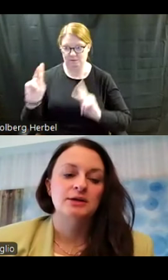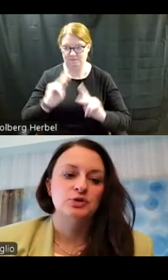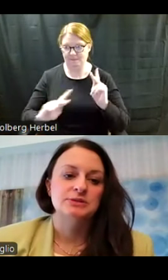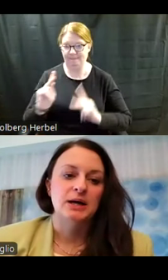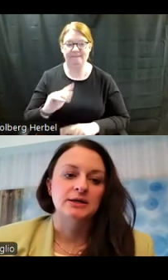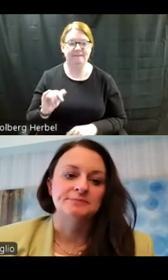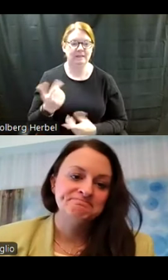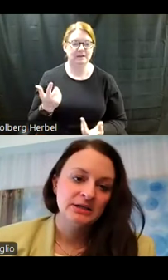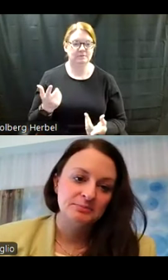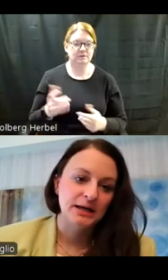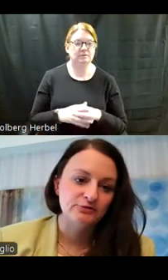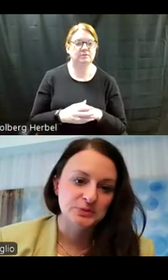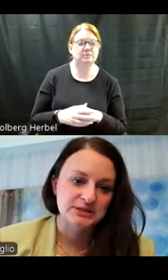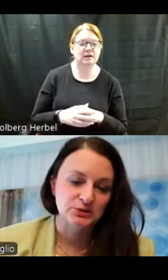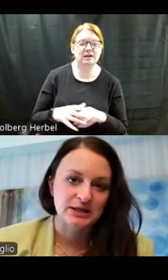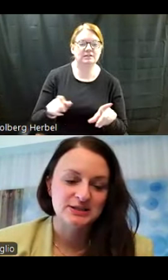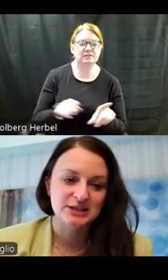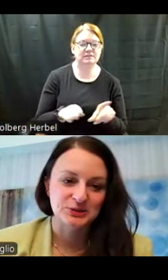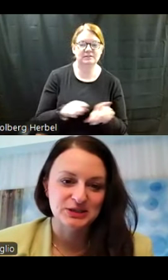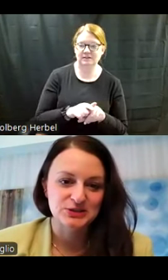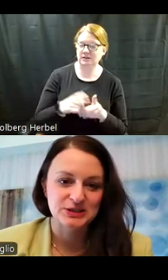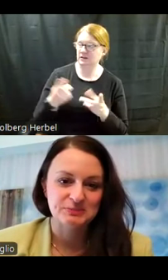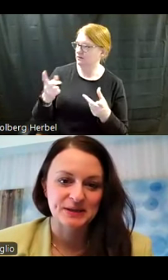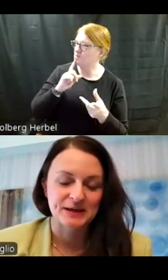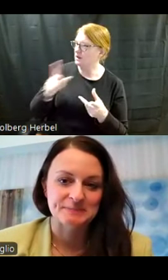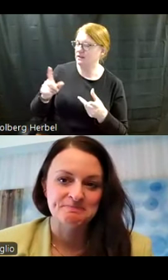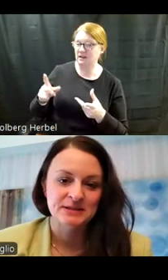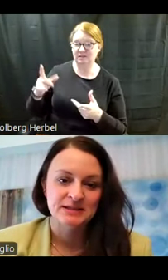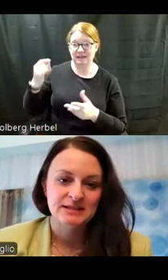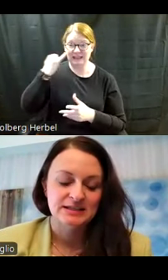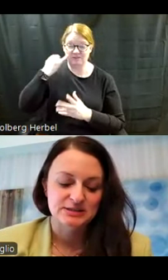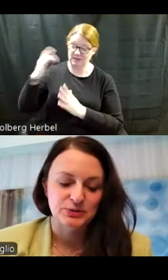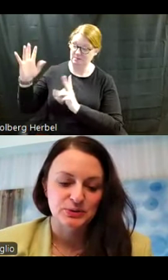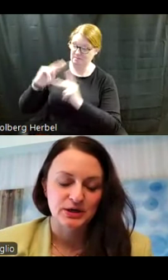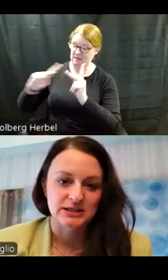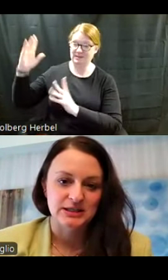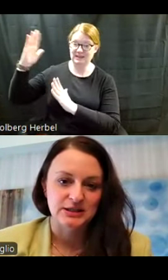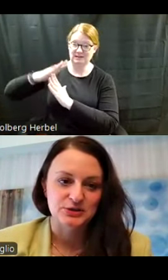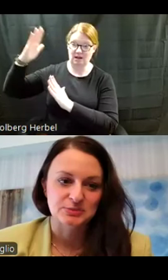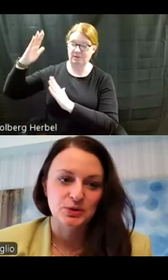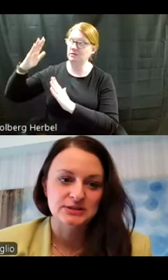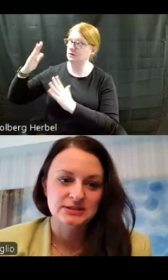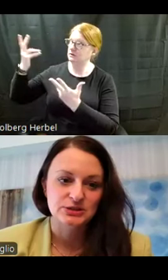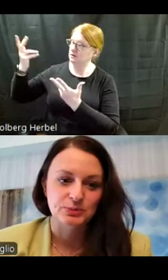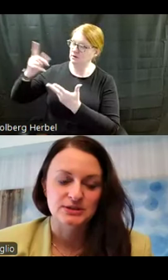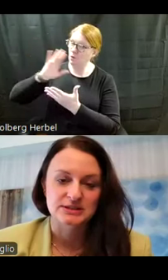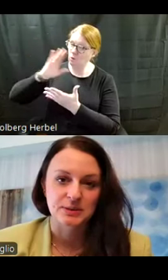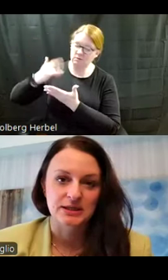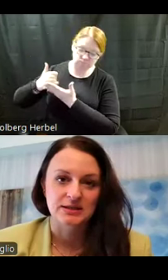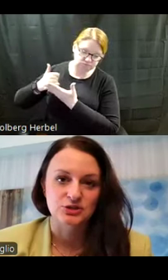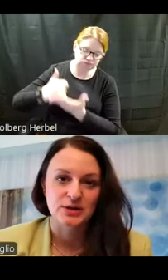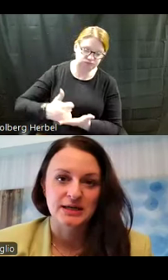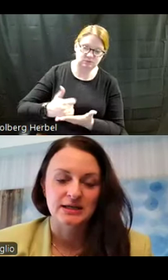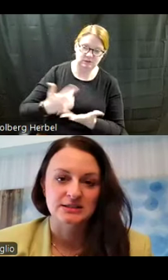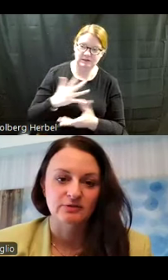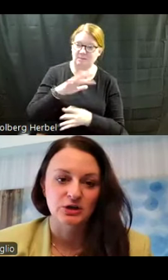And then, of course, buy-in from your senior leadership, because you are going to need their support to participate